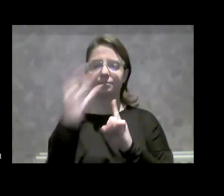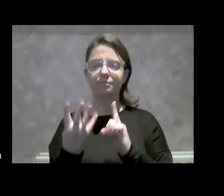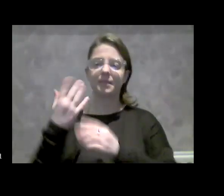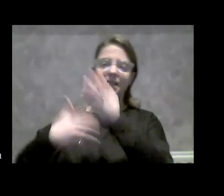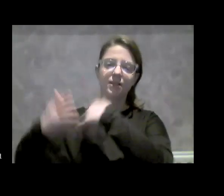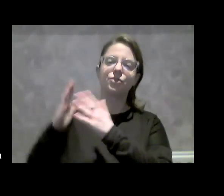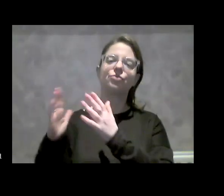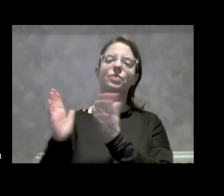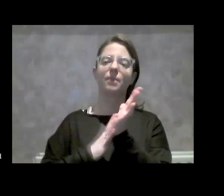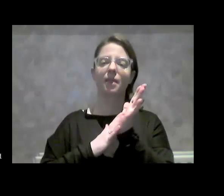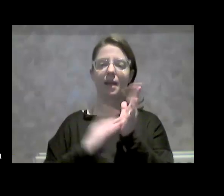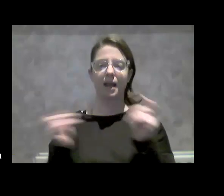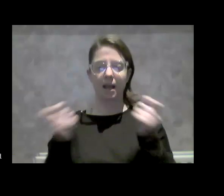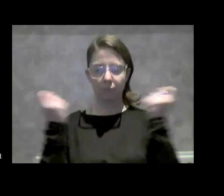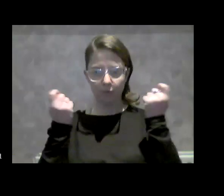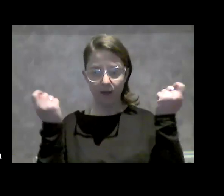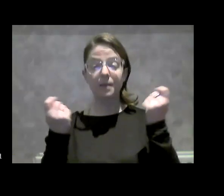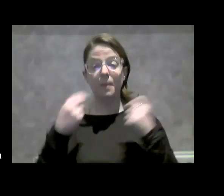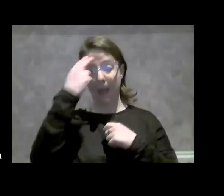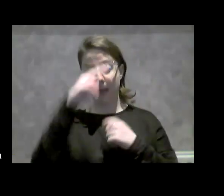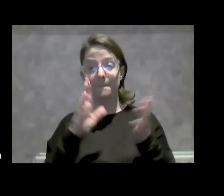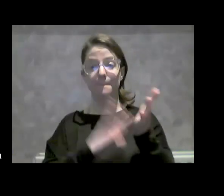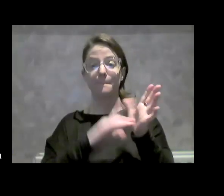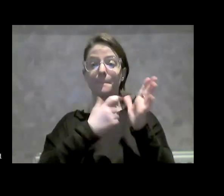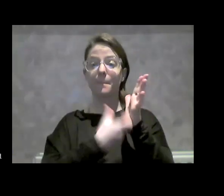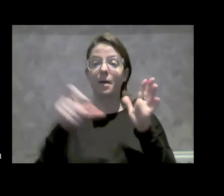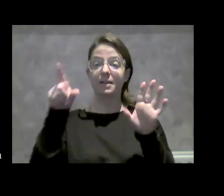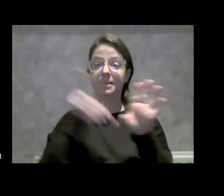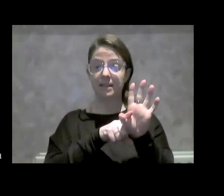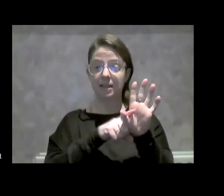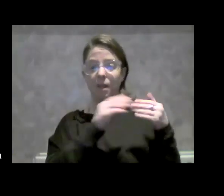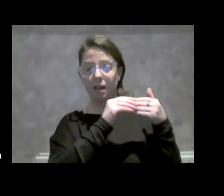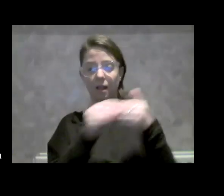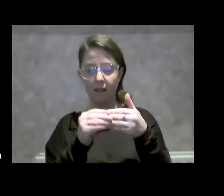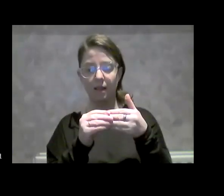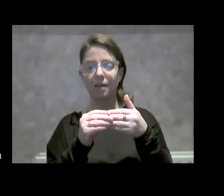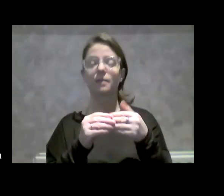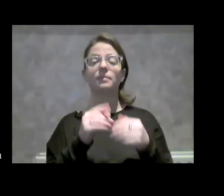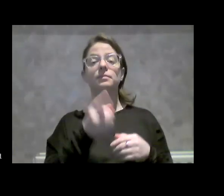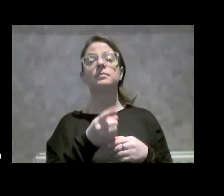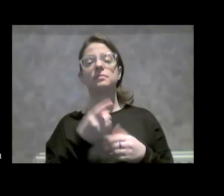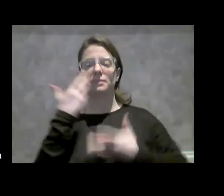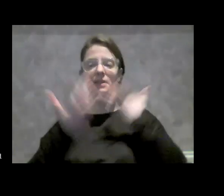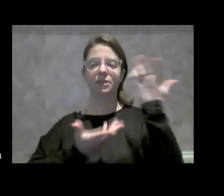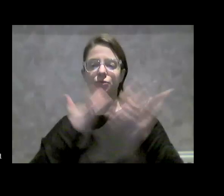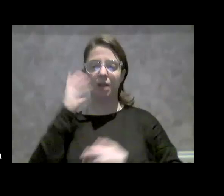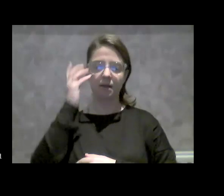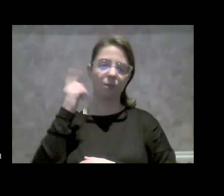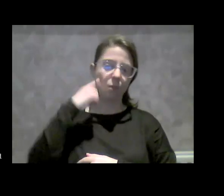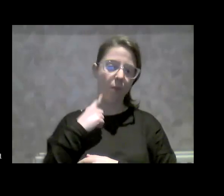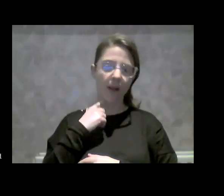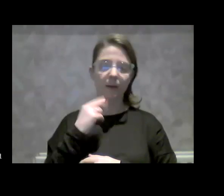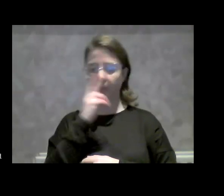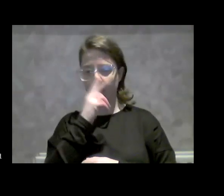Month cabaret. My name is Marcella Rick, and I'll be your host for this evening. I am a white, non-binary person